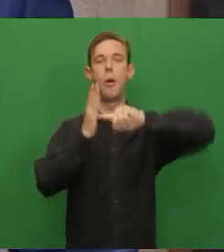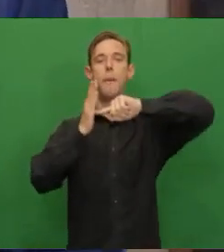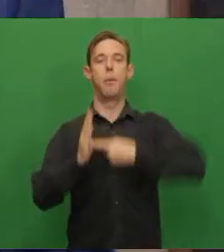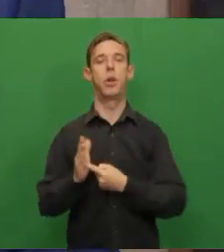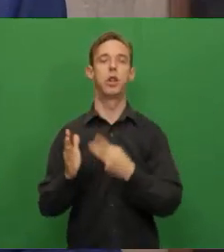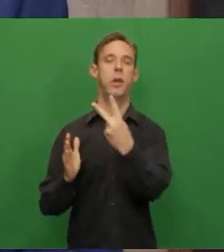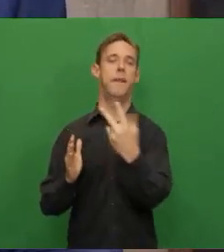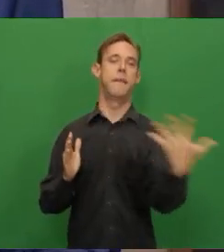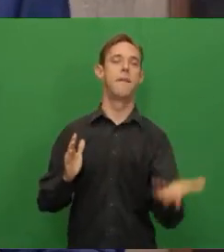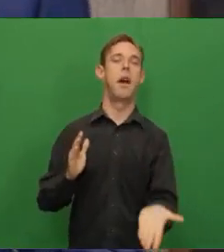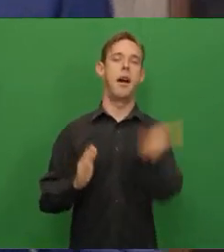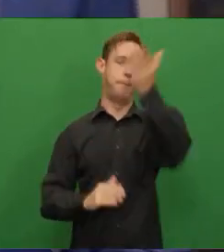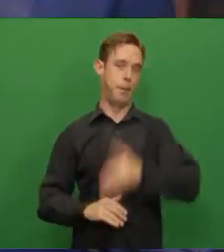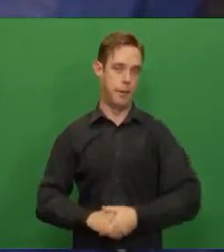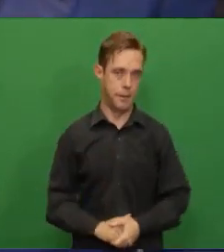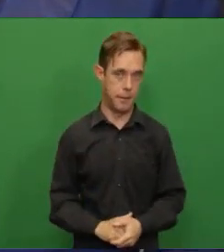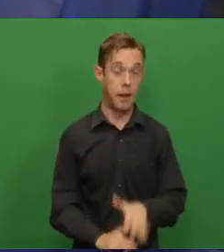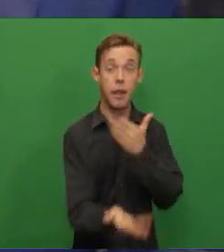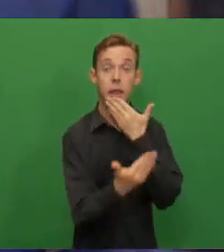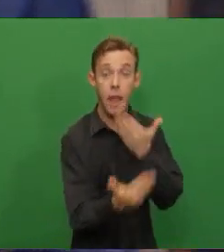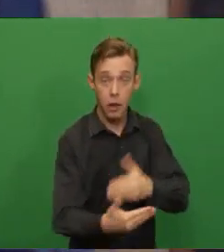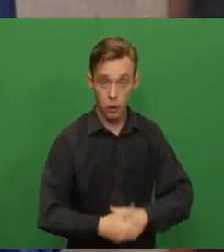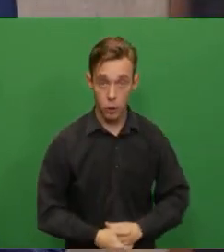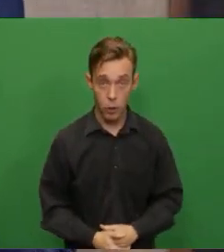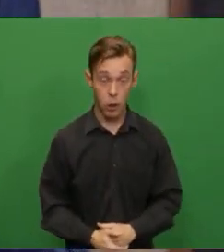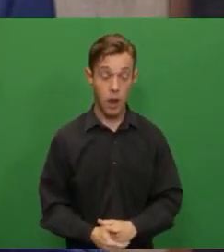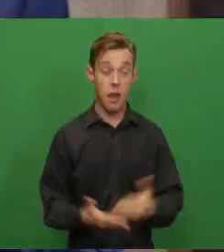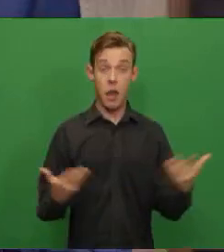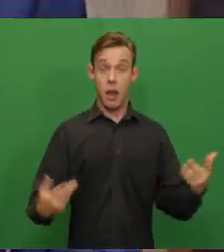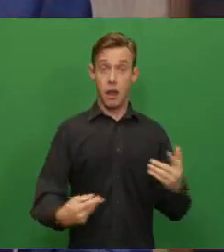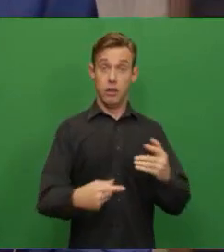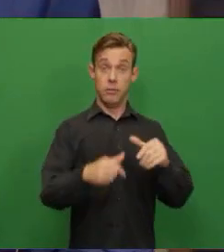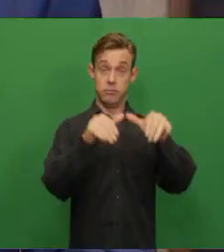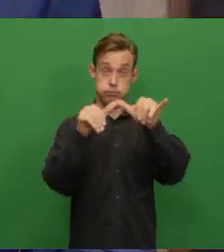Thank you. And the 4.5%, should it be an